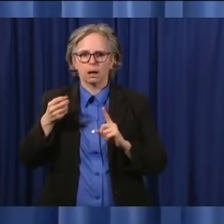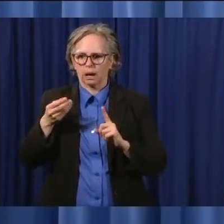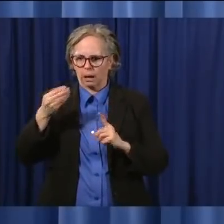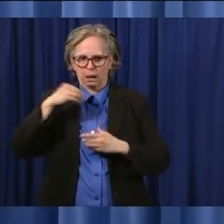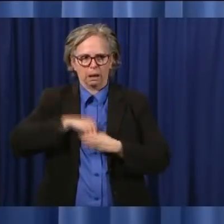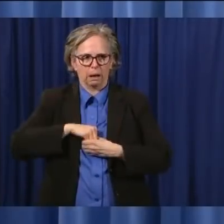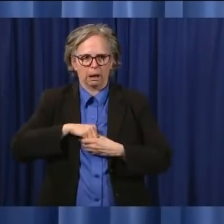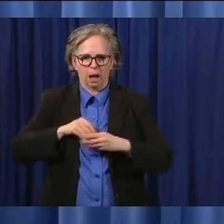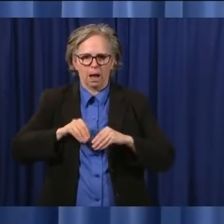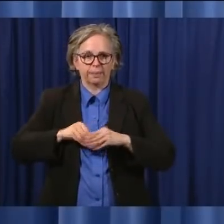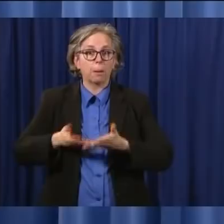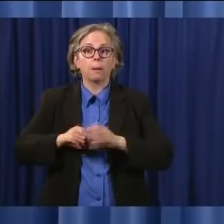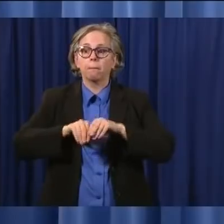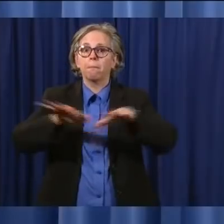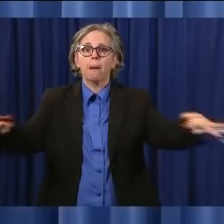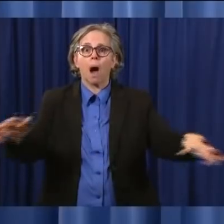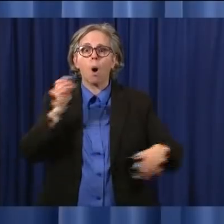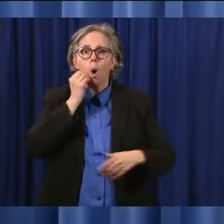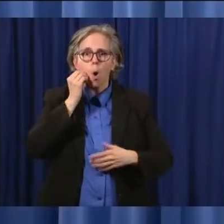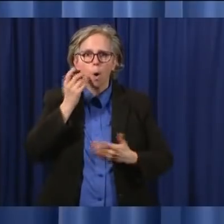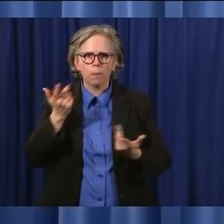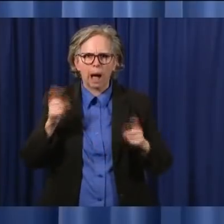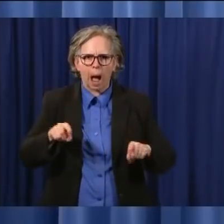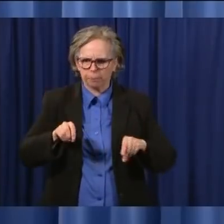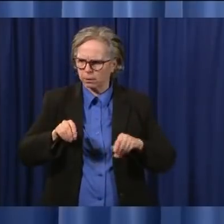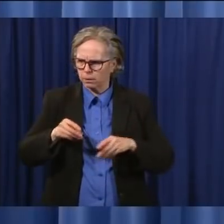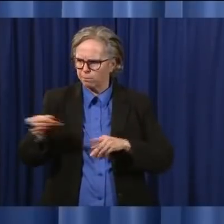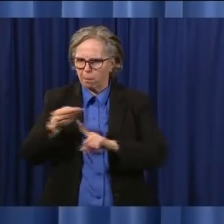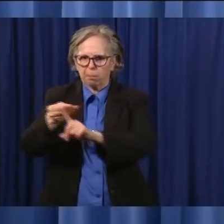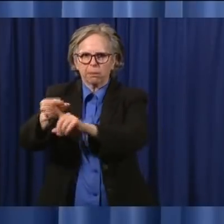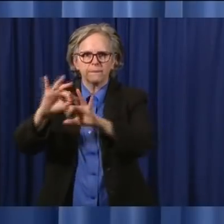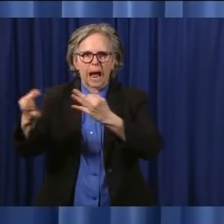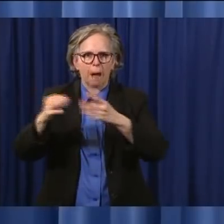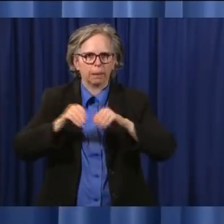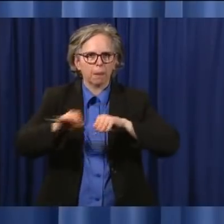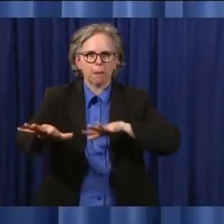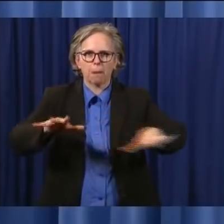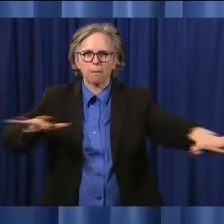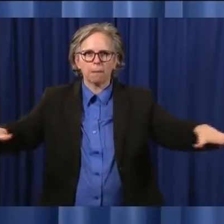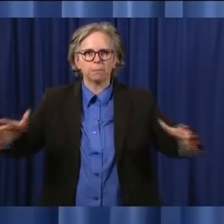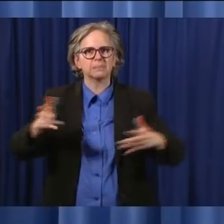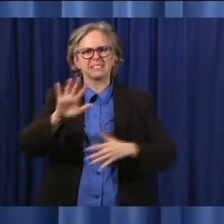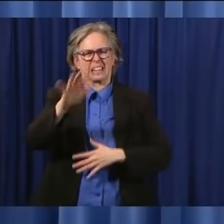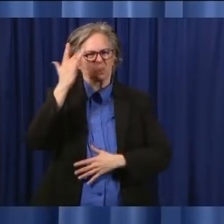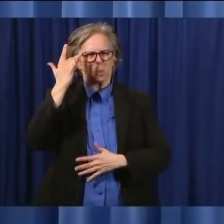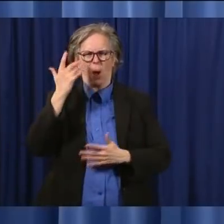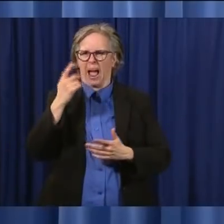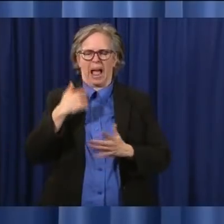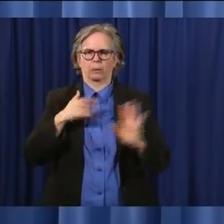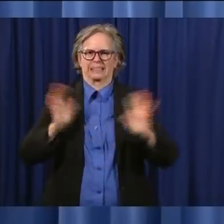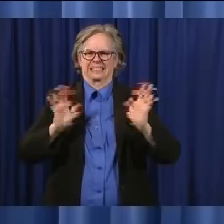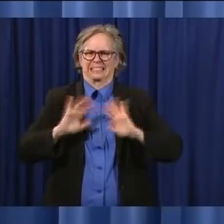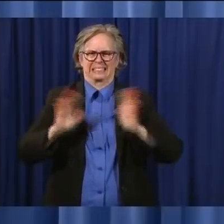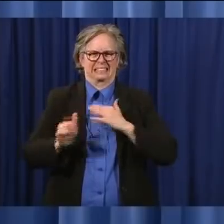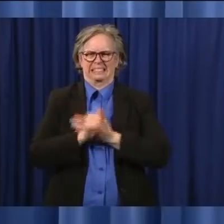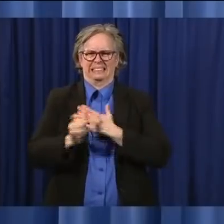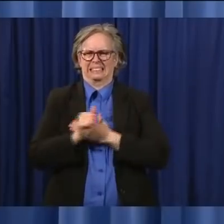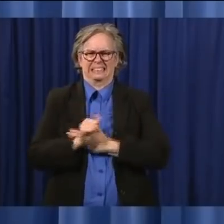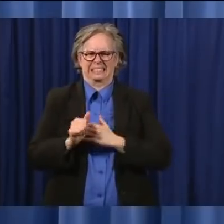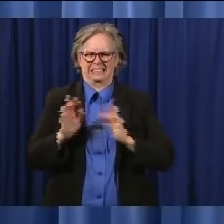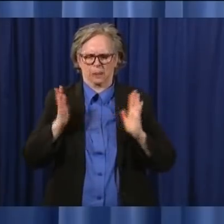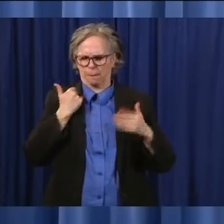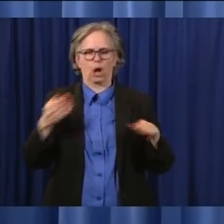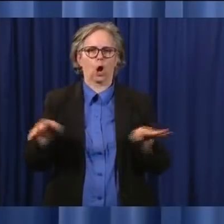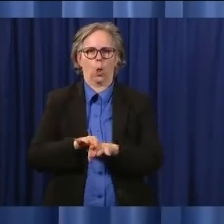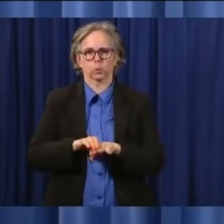homes, and that spreads out. So, you know, that's why that initial decision was made. We felt that it